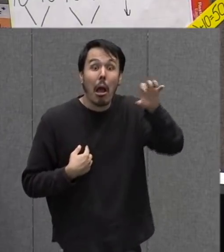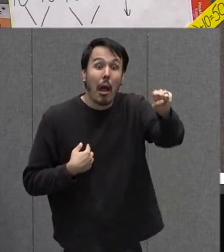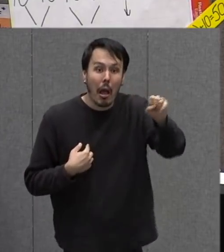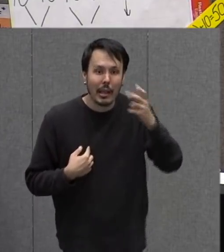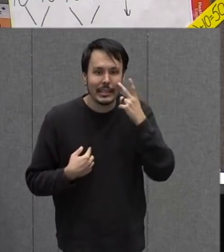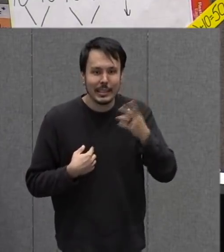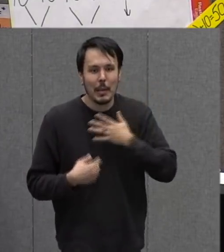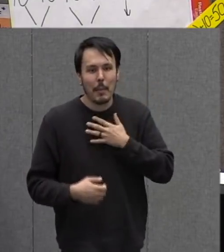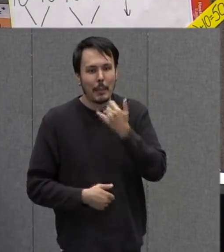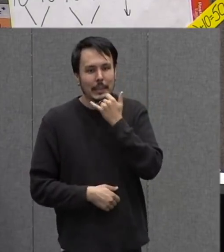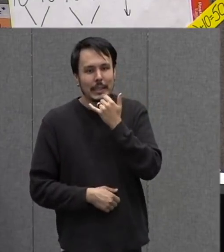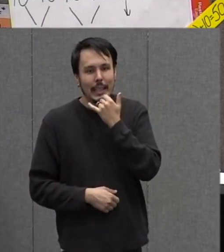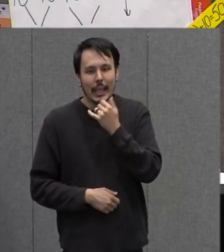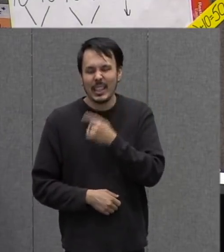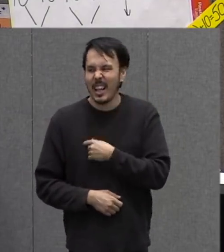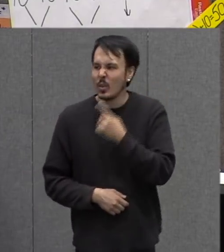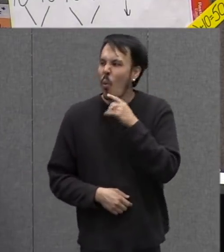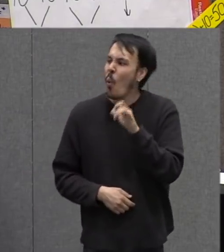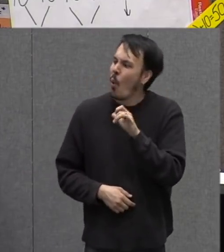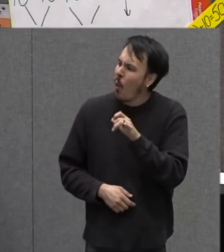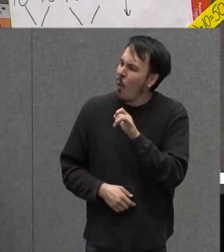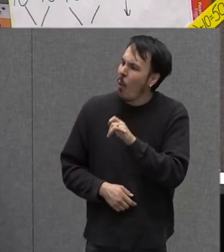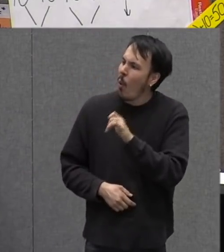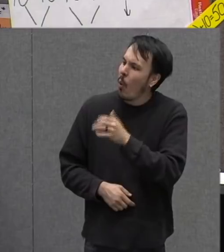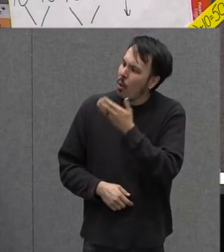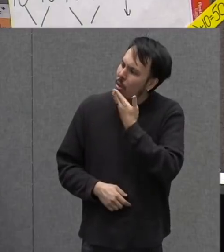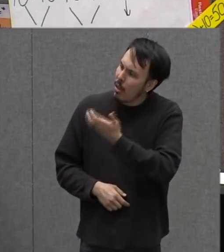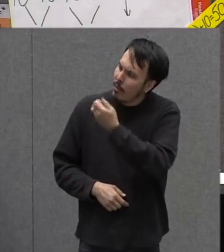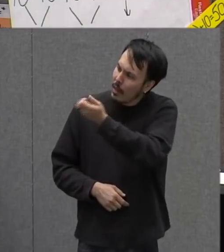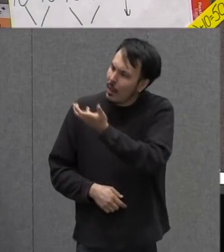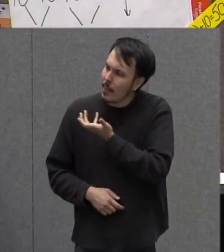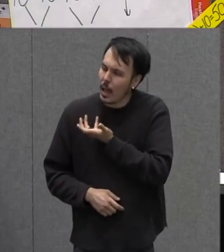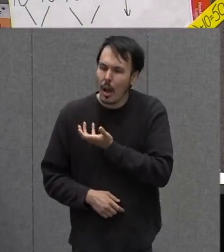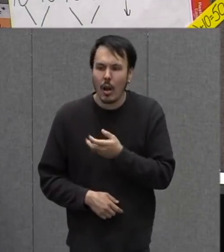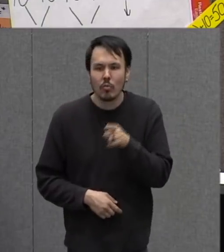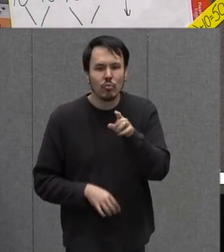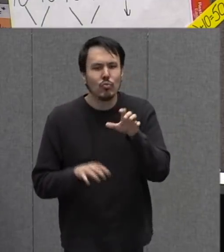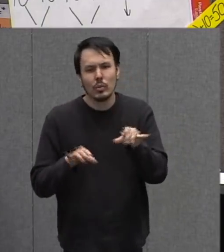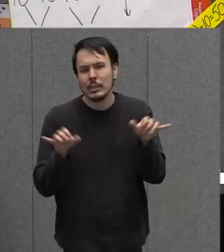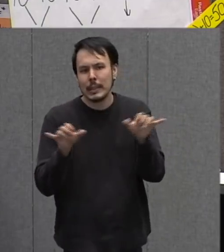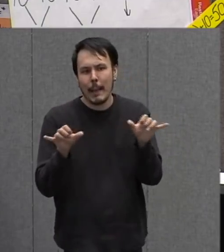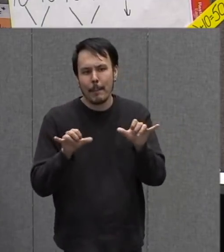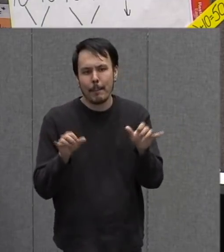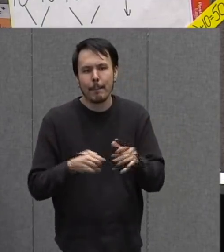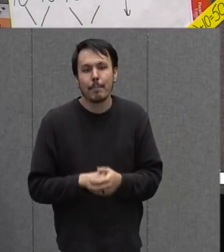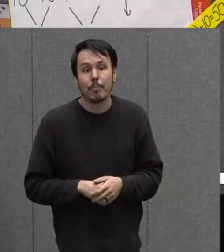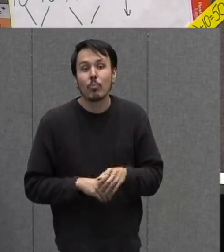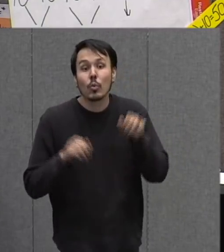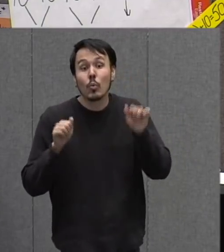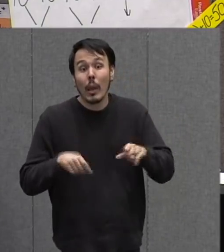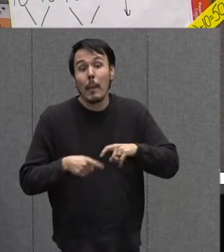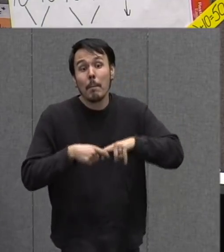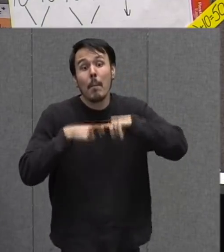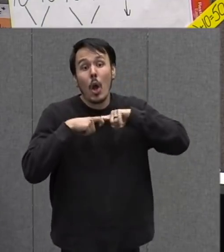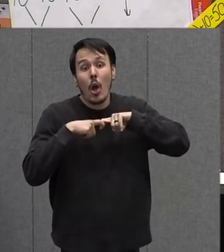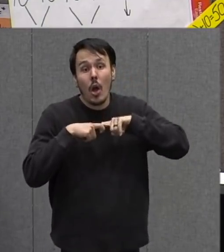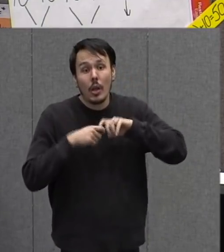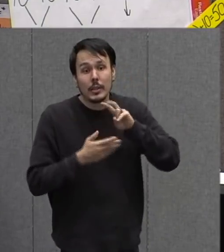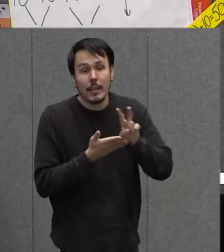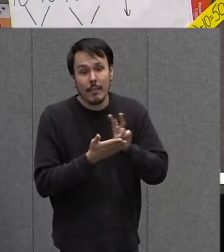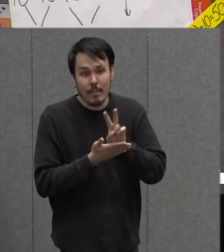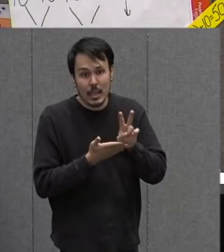yeah, you're right, Mrs. Sears. So do the same on your own. If you have that opportunity, please pause and try it before you work it with me. But I'm going